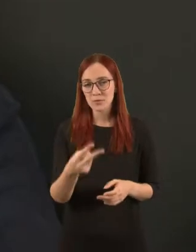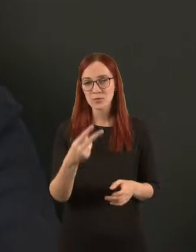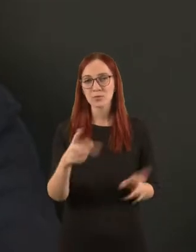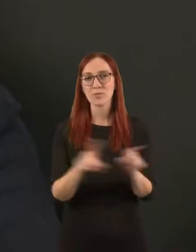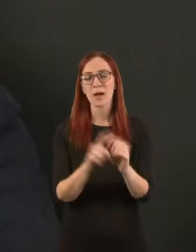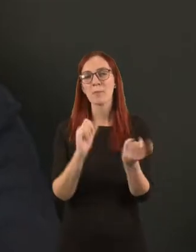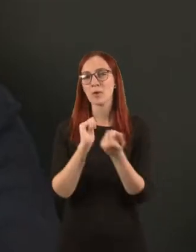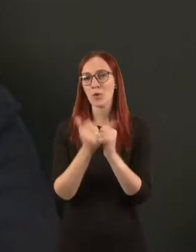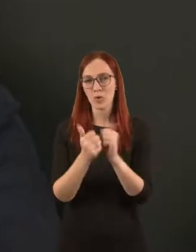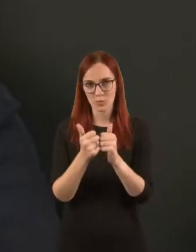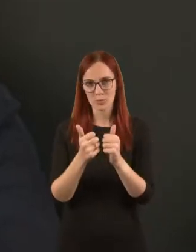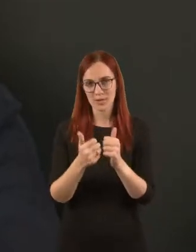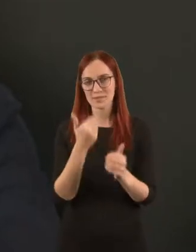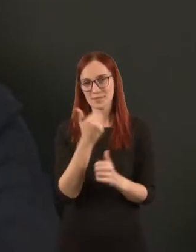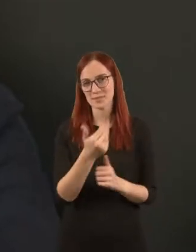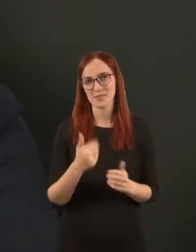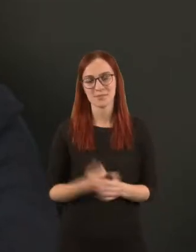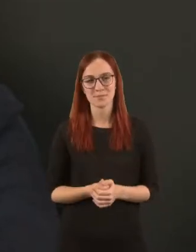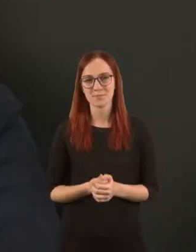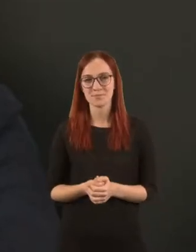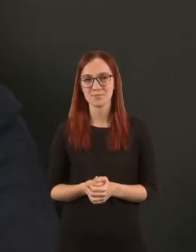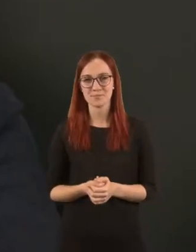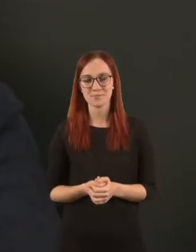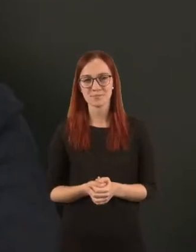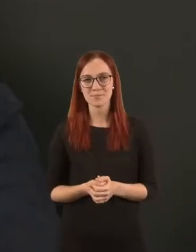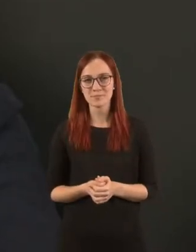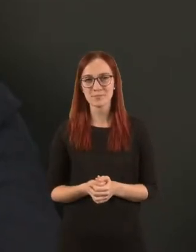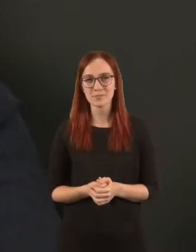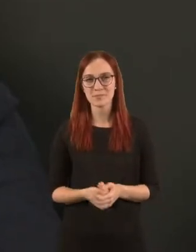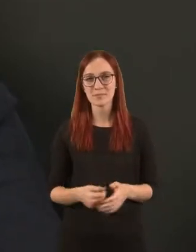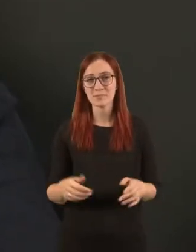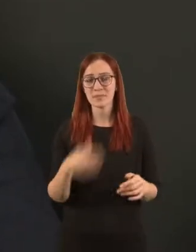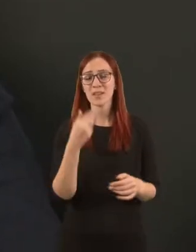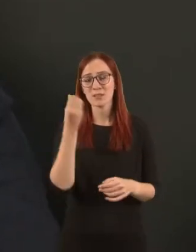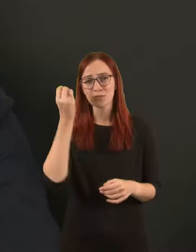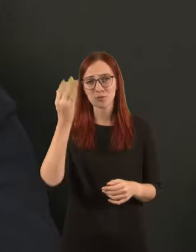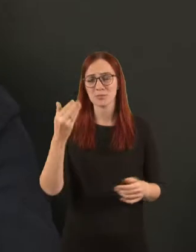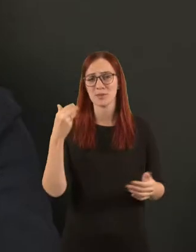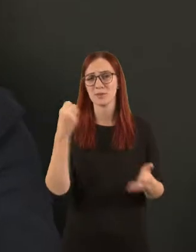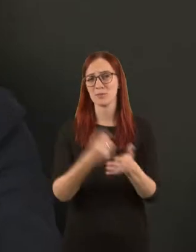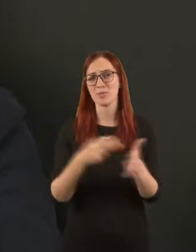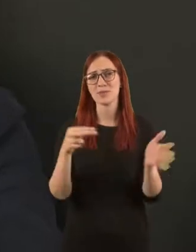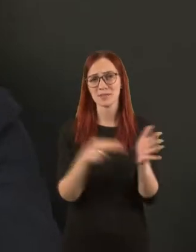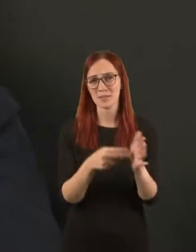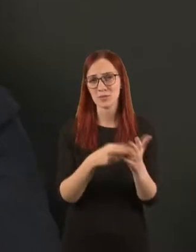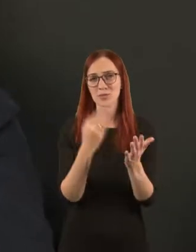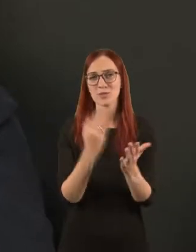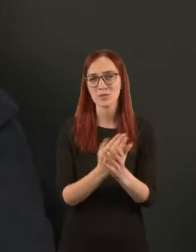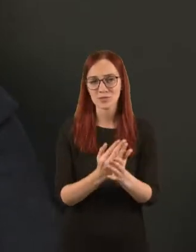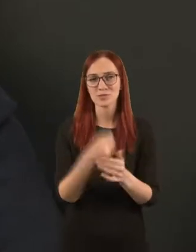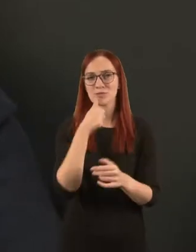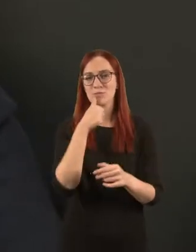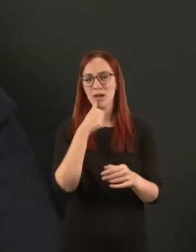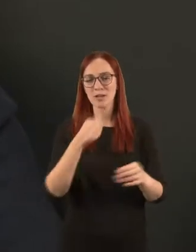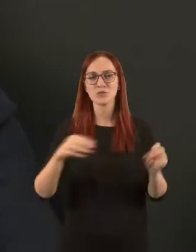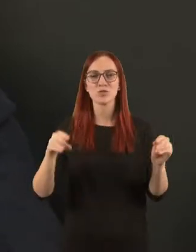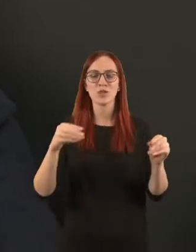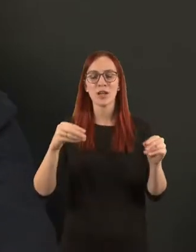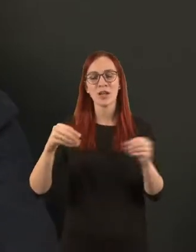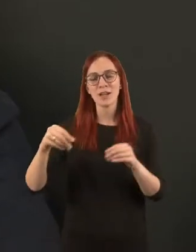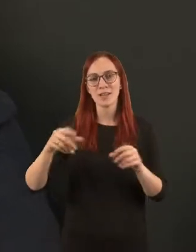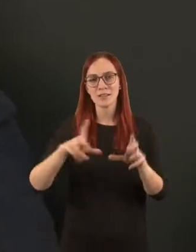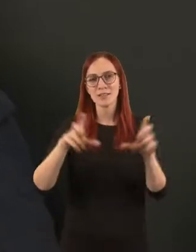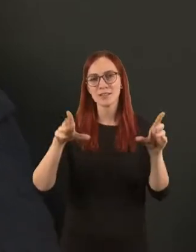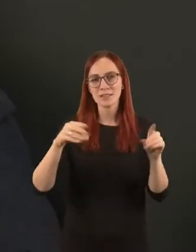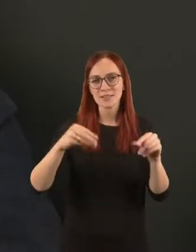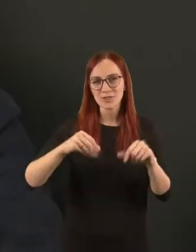But so we are looking at this issue through competition. Of